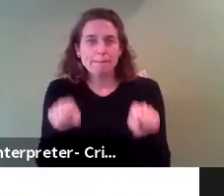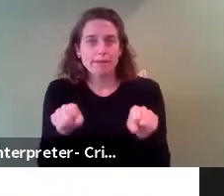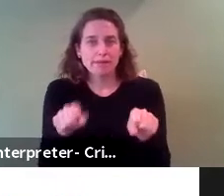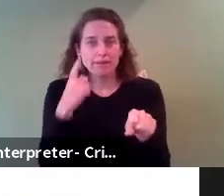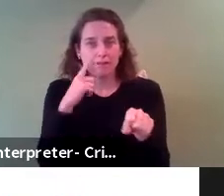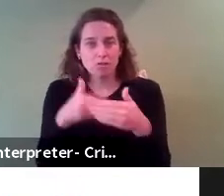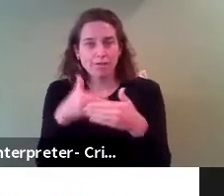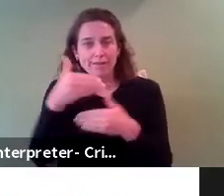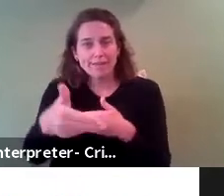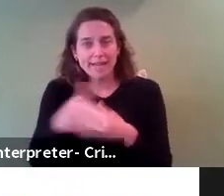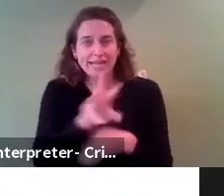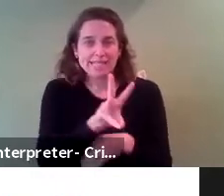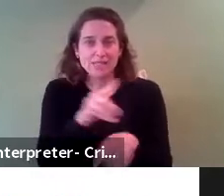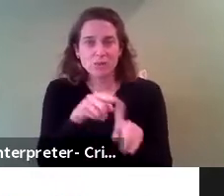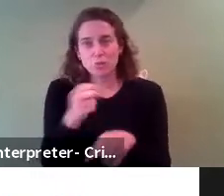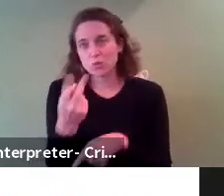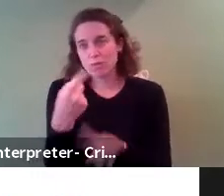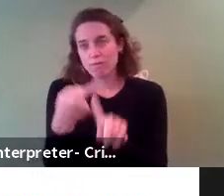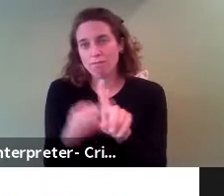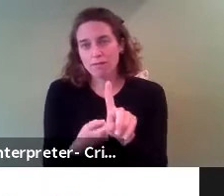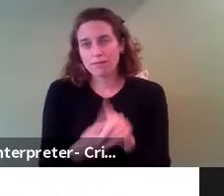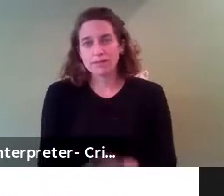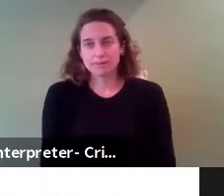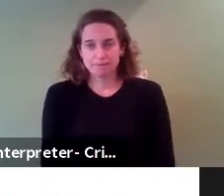next 6 to 12 months?